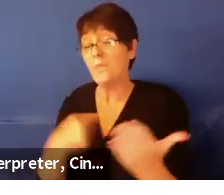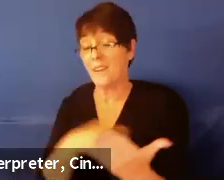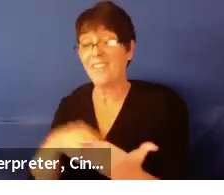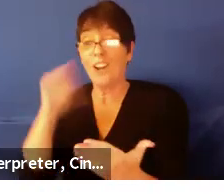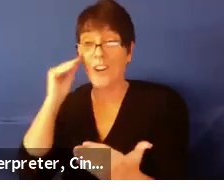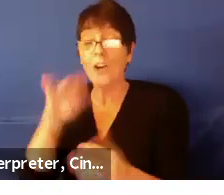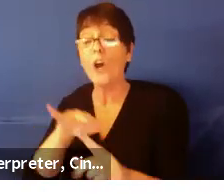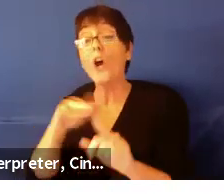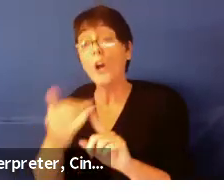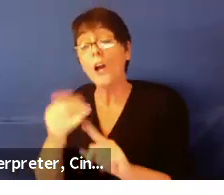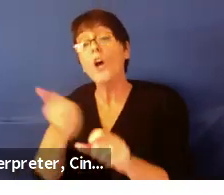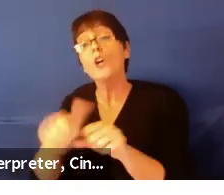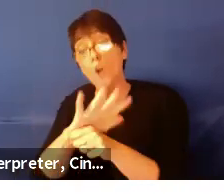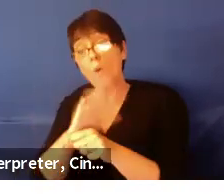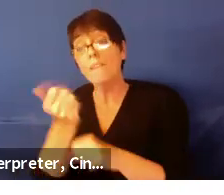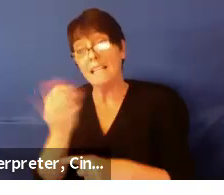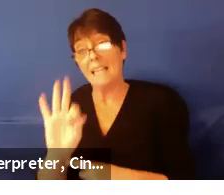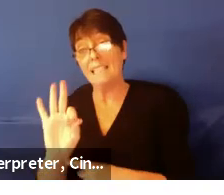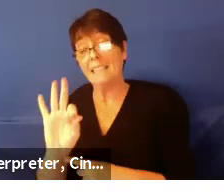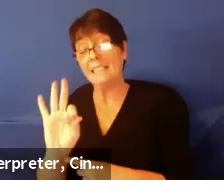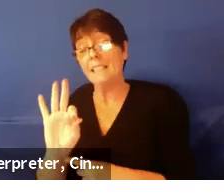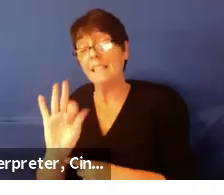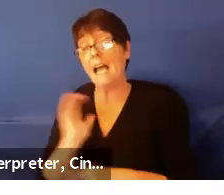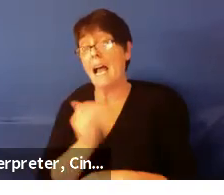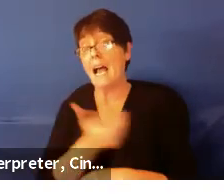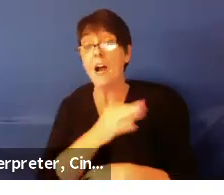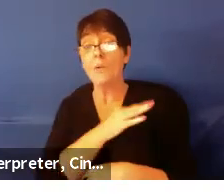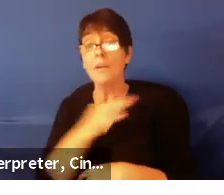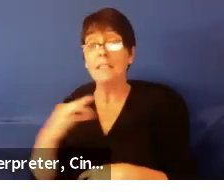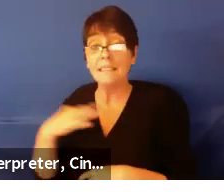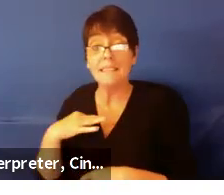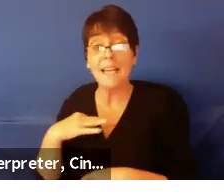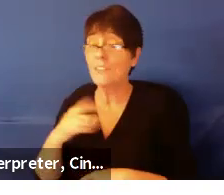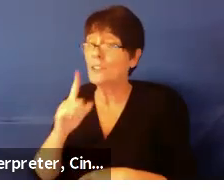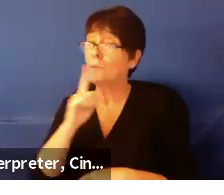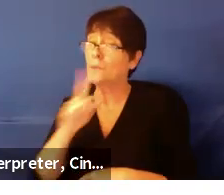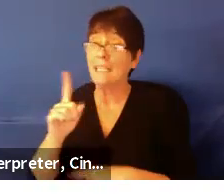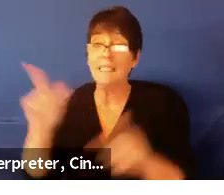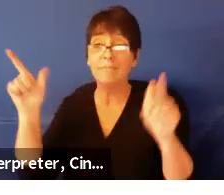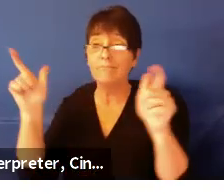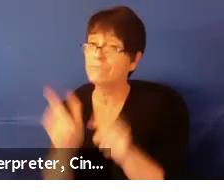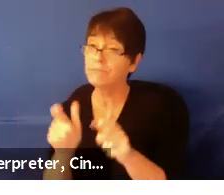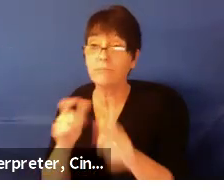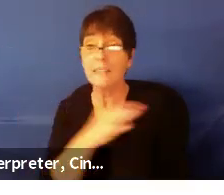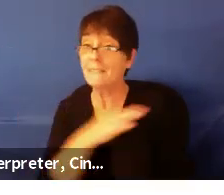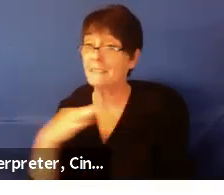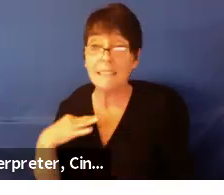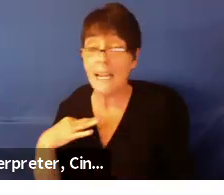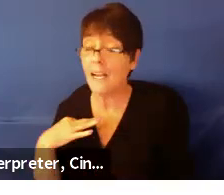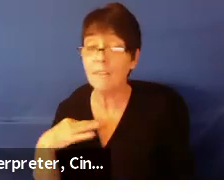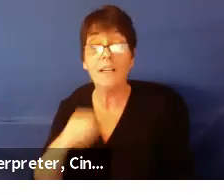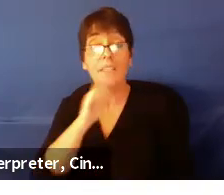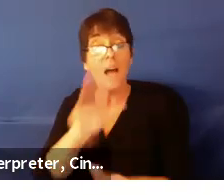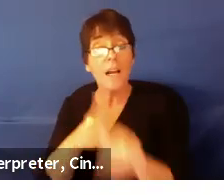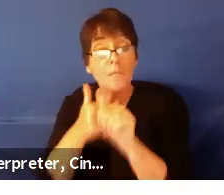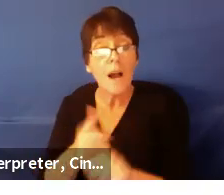COVID-19 environment, our staff is skinny. Skinny staffing is a reality. And non-compliance